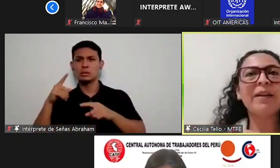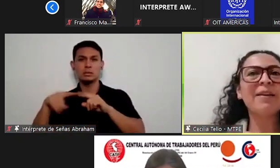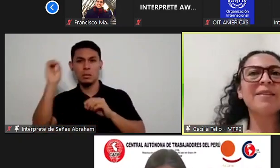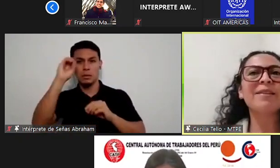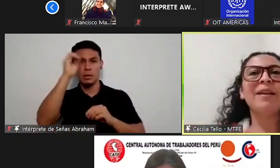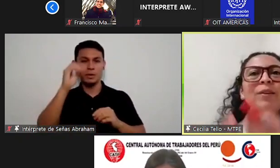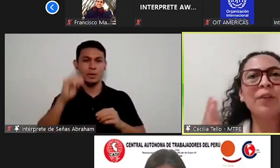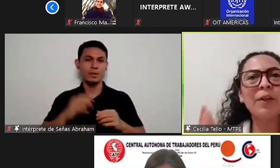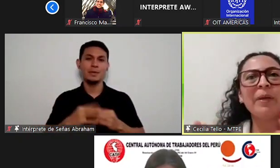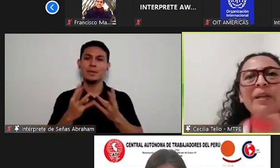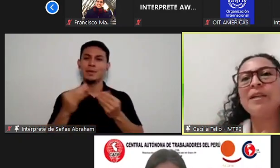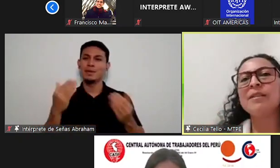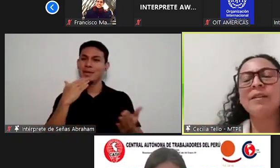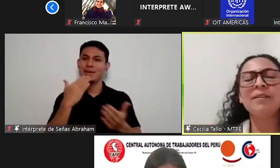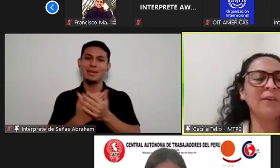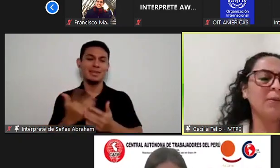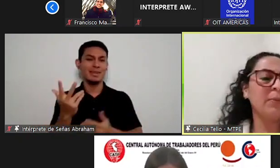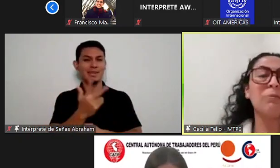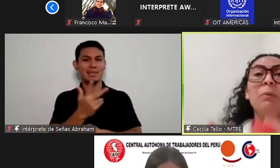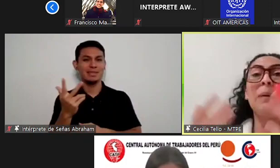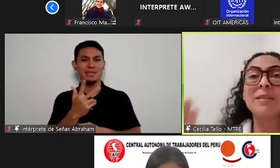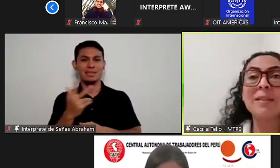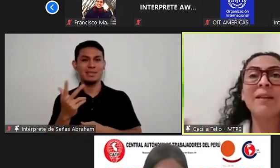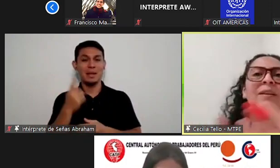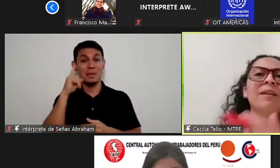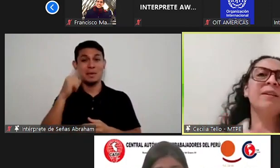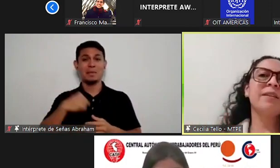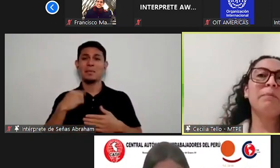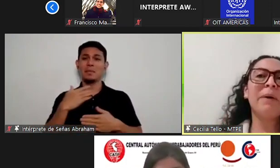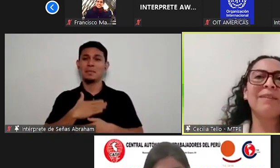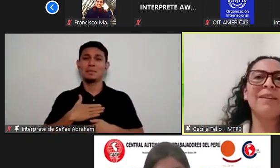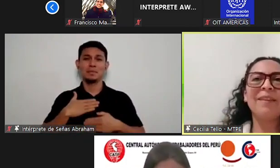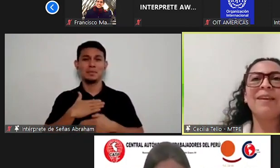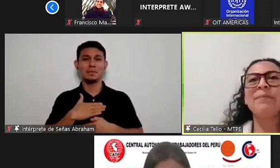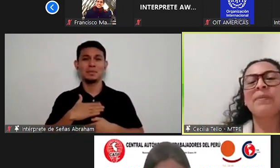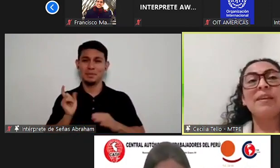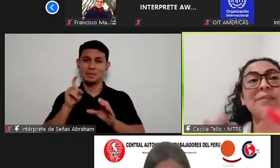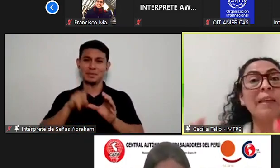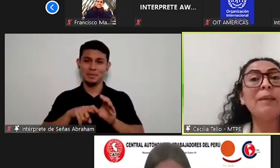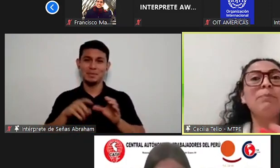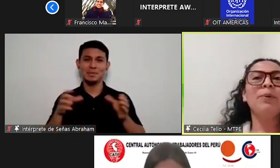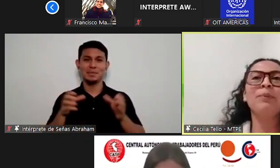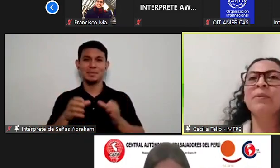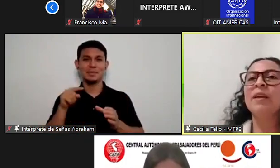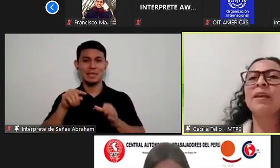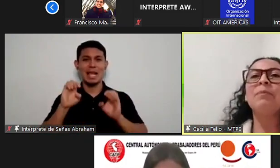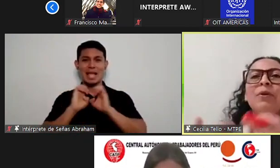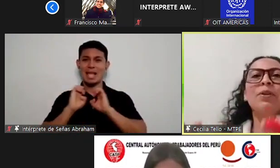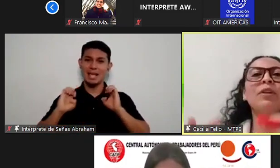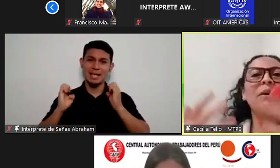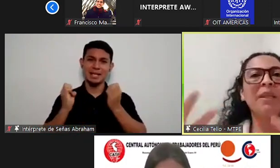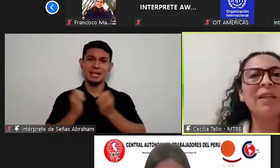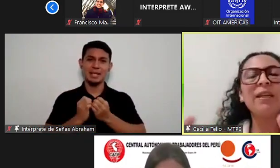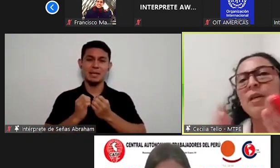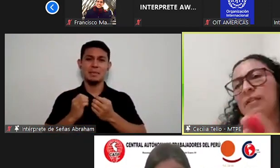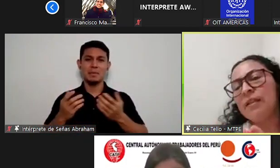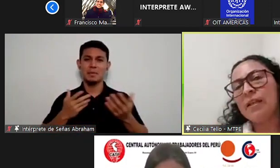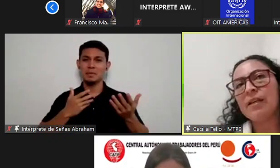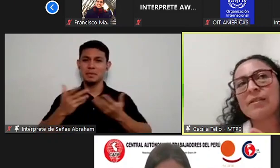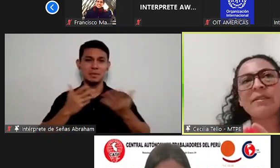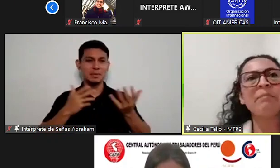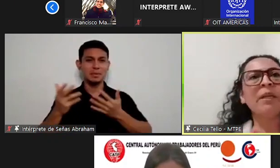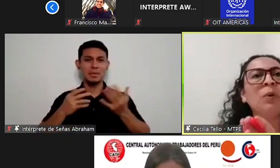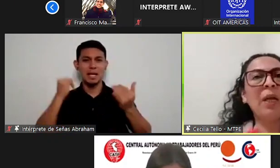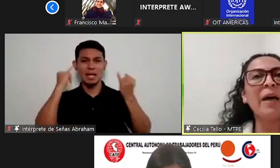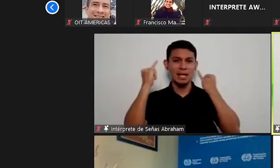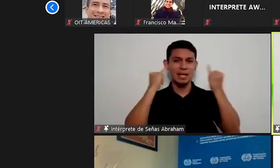different opinions thank you to our panelists today it's been a pleasure for me to be a part of this team that was